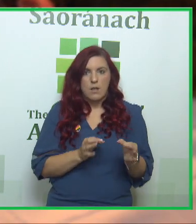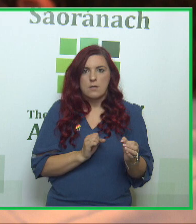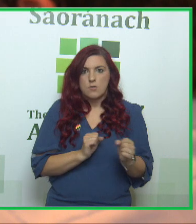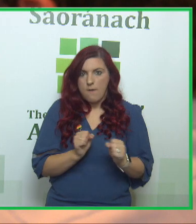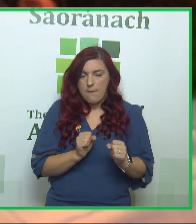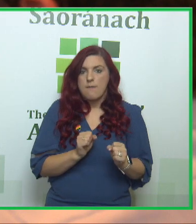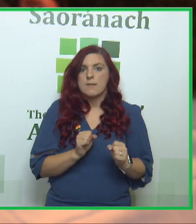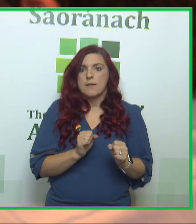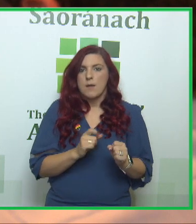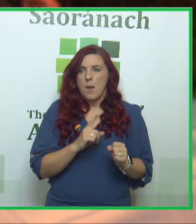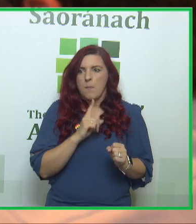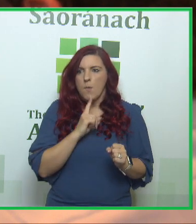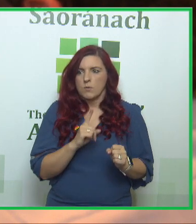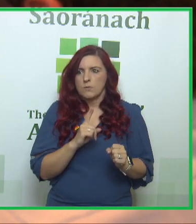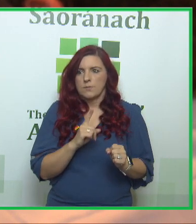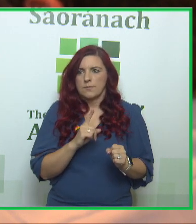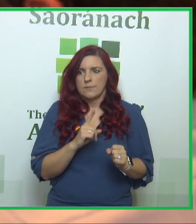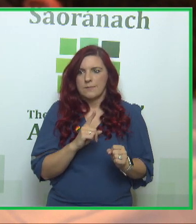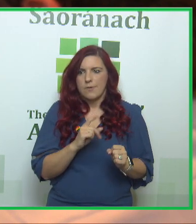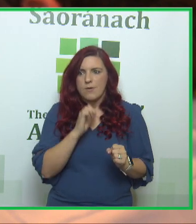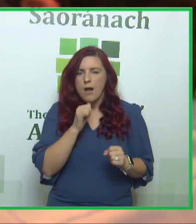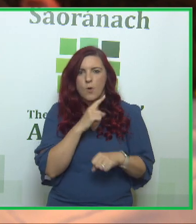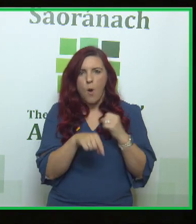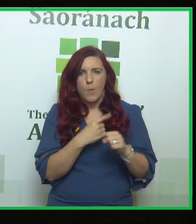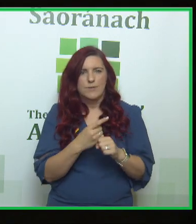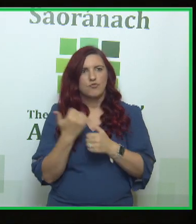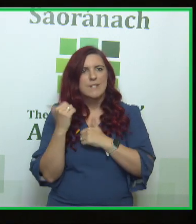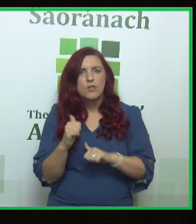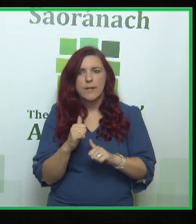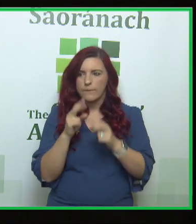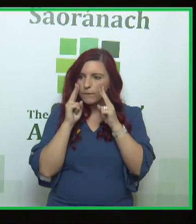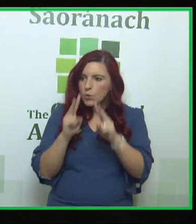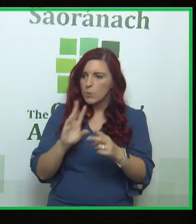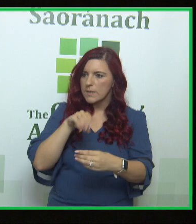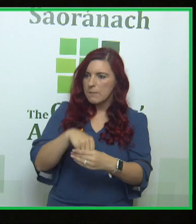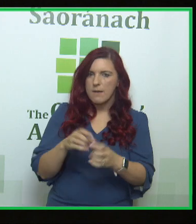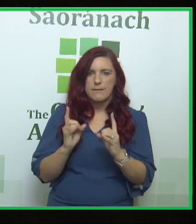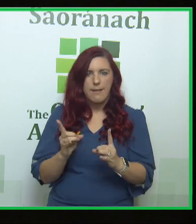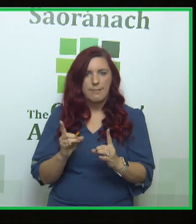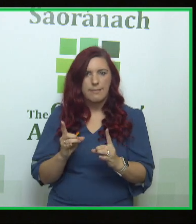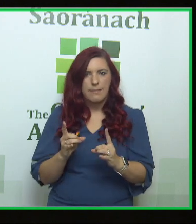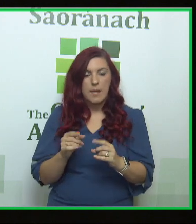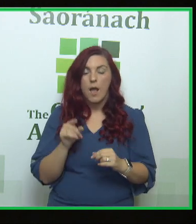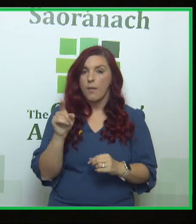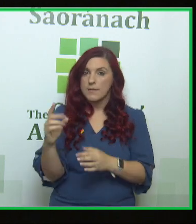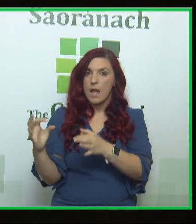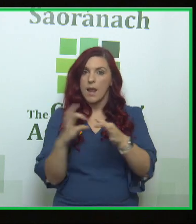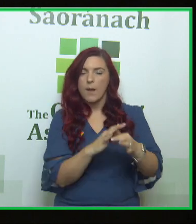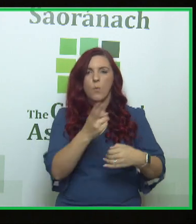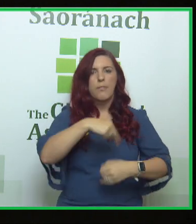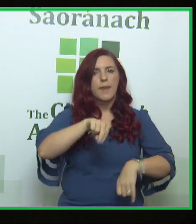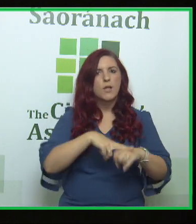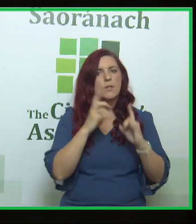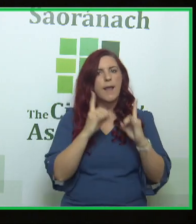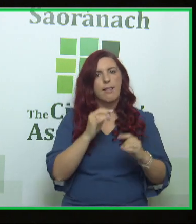we need, but isn't always our business in health. And it is aligned with the National Healthy Ireland